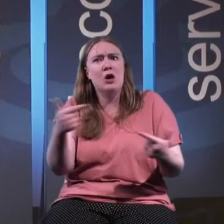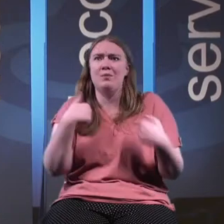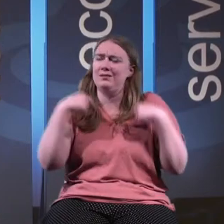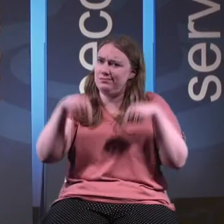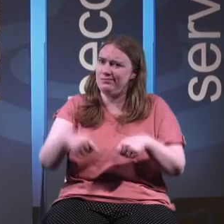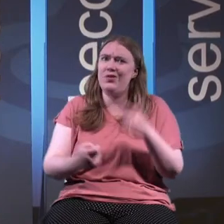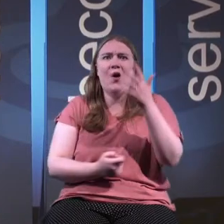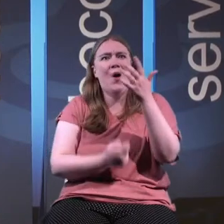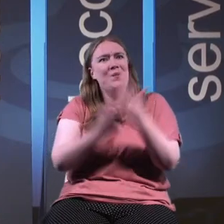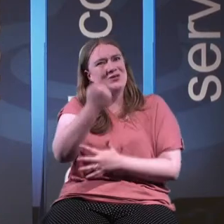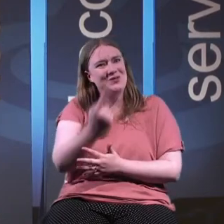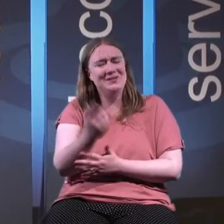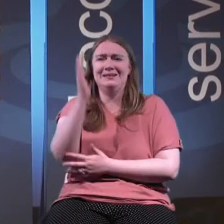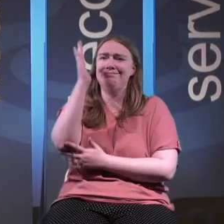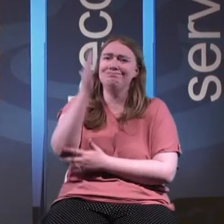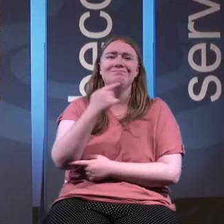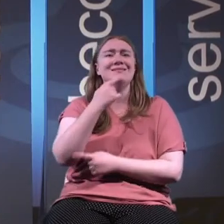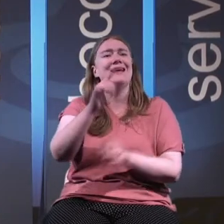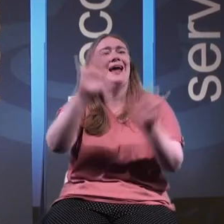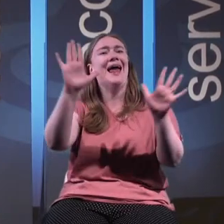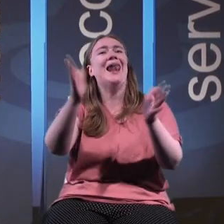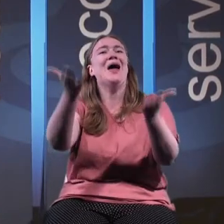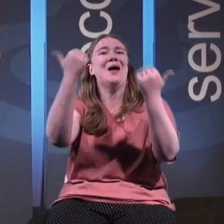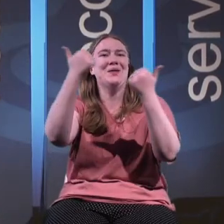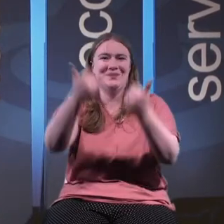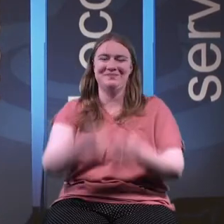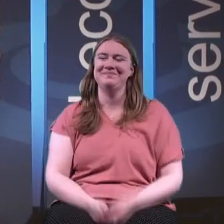this opportunity to say hello.